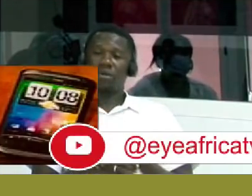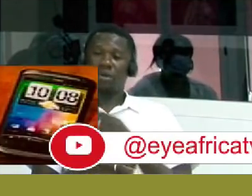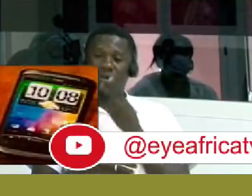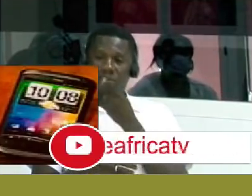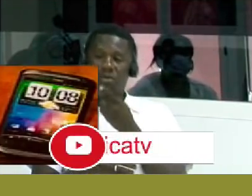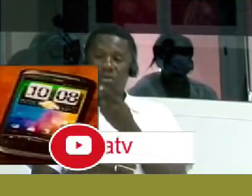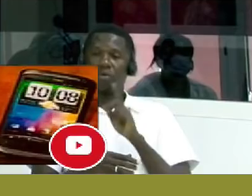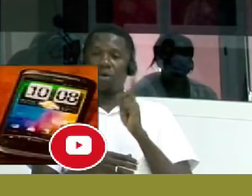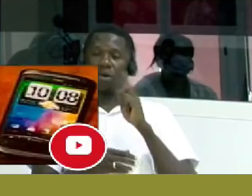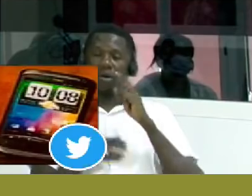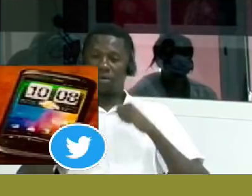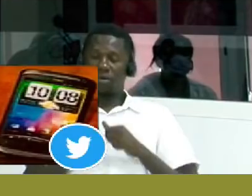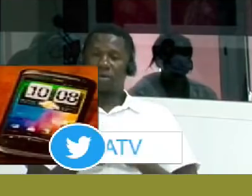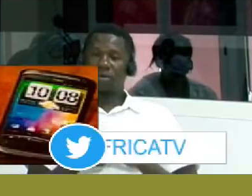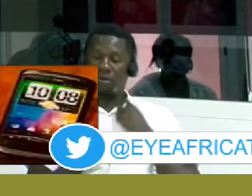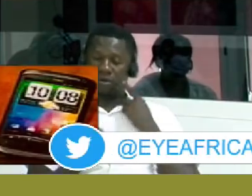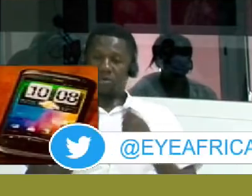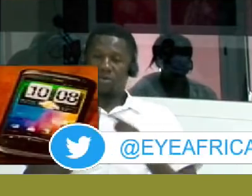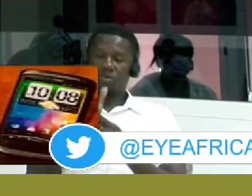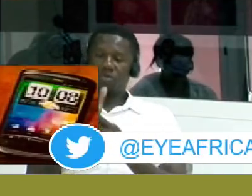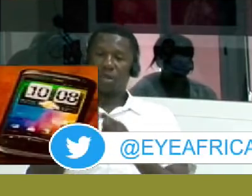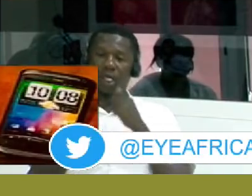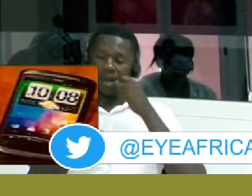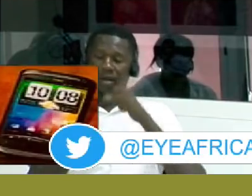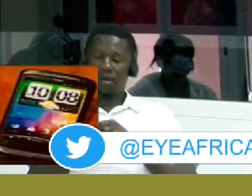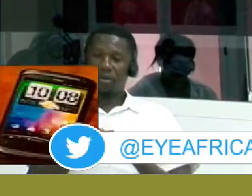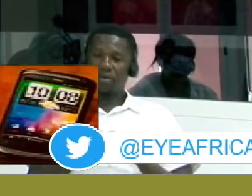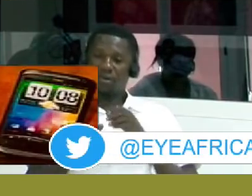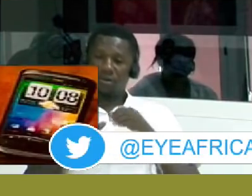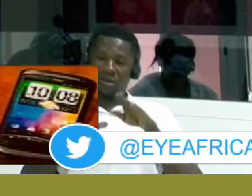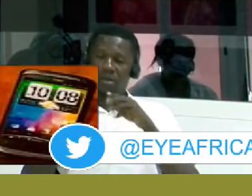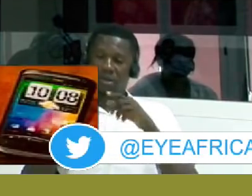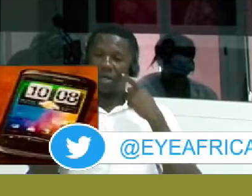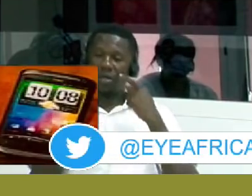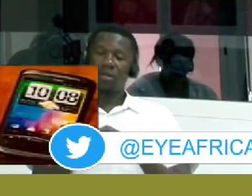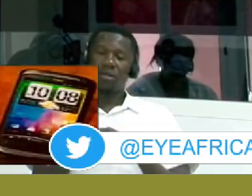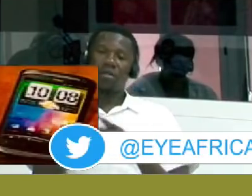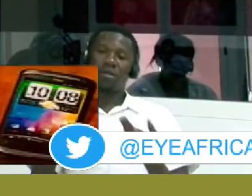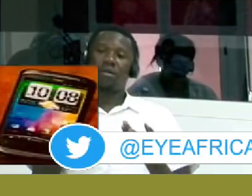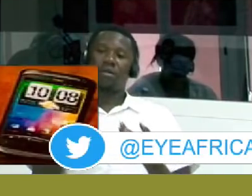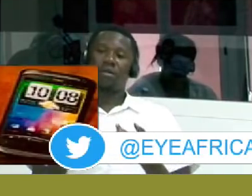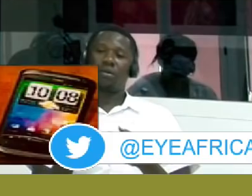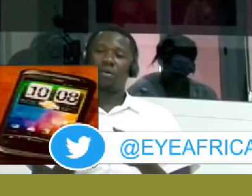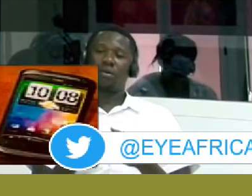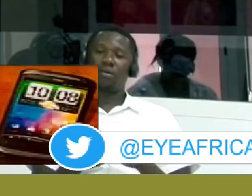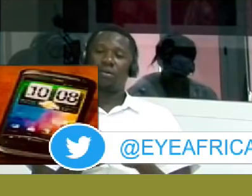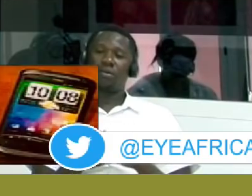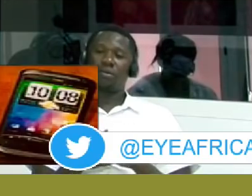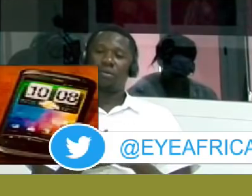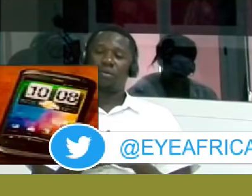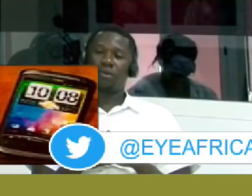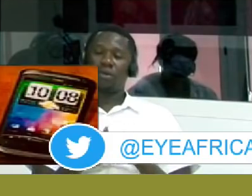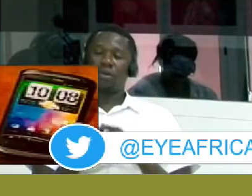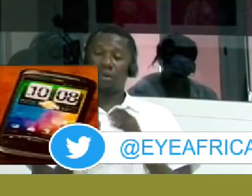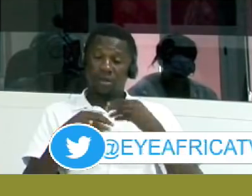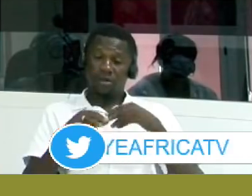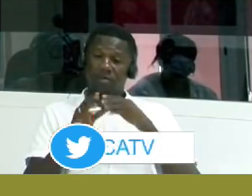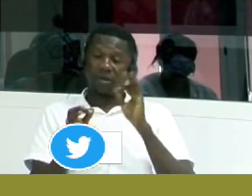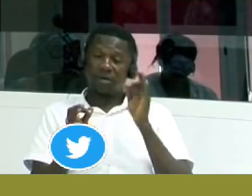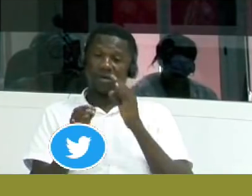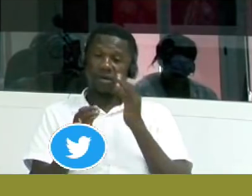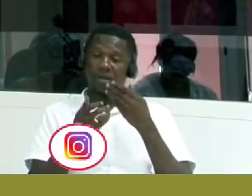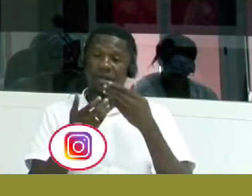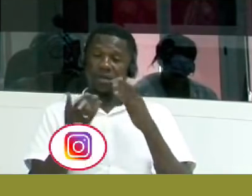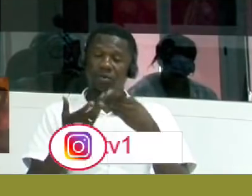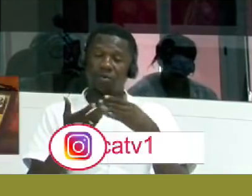letter. He was dismissed that day. So I dismissed him in a very nice way. And he said to me, what have I